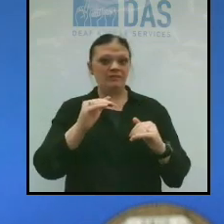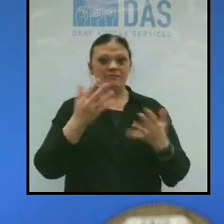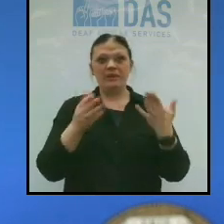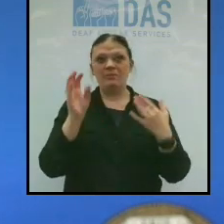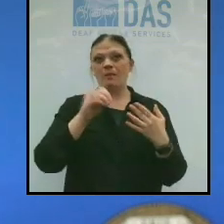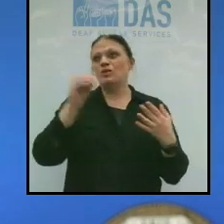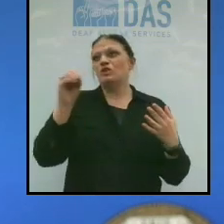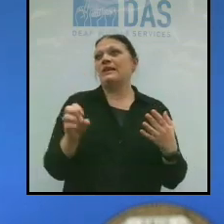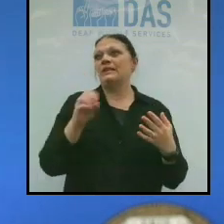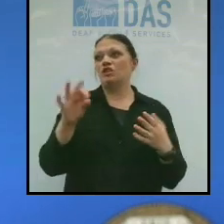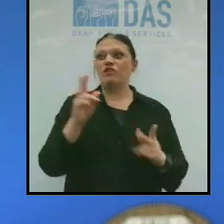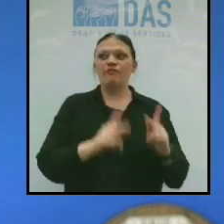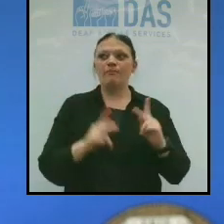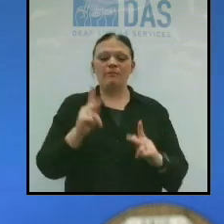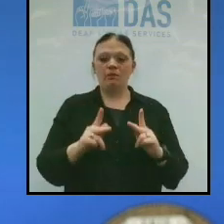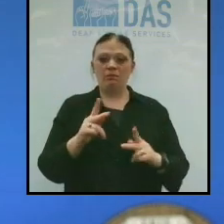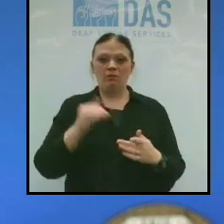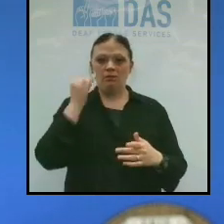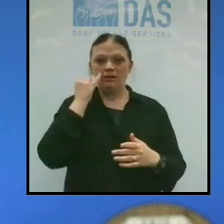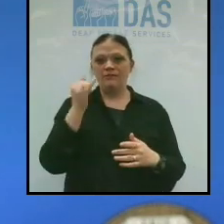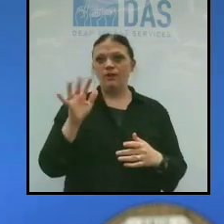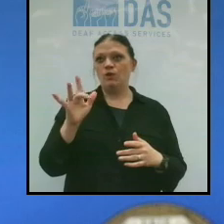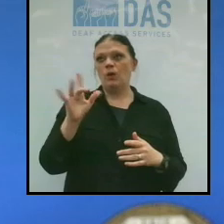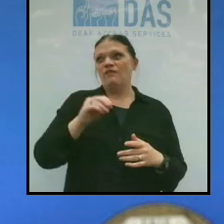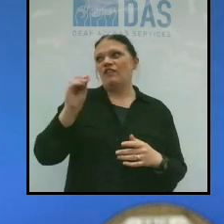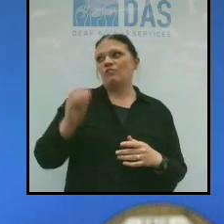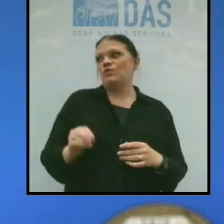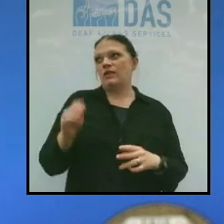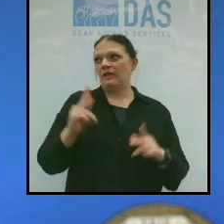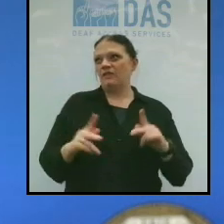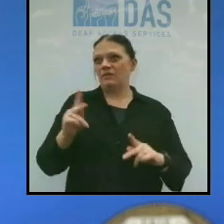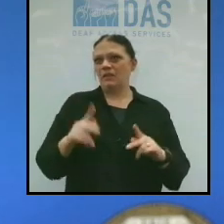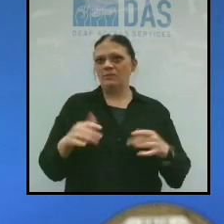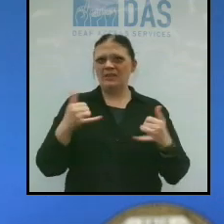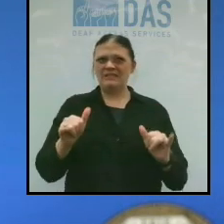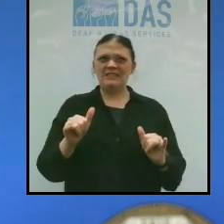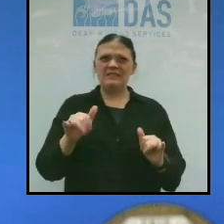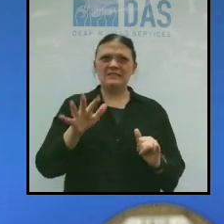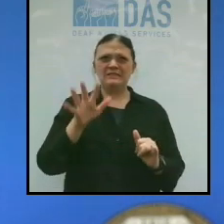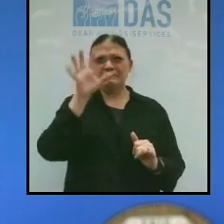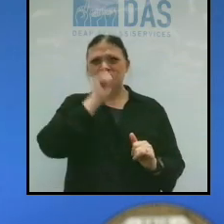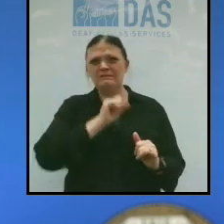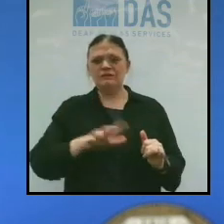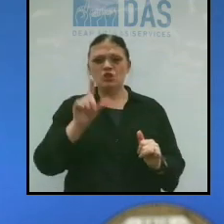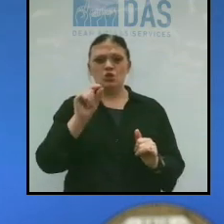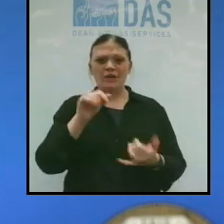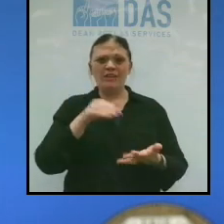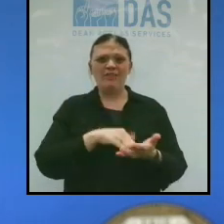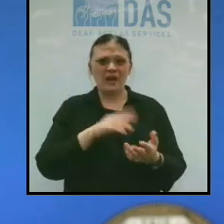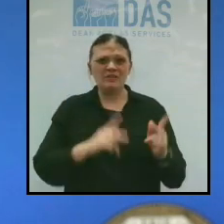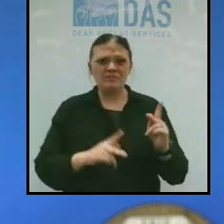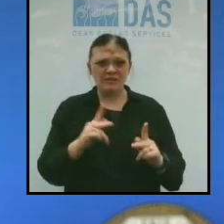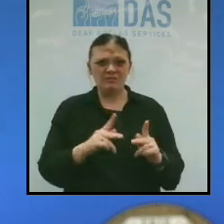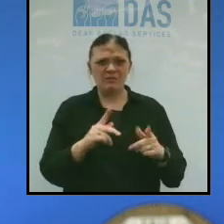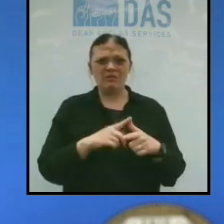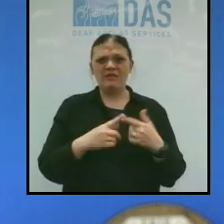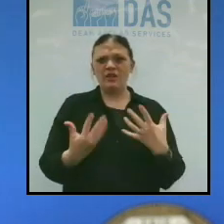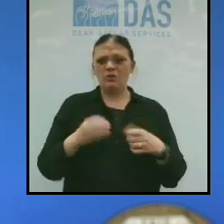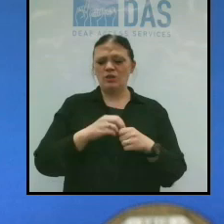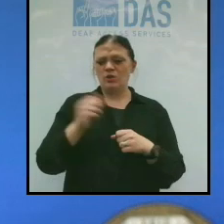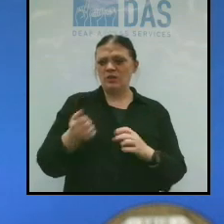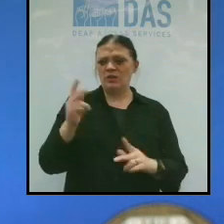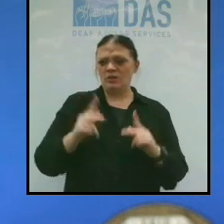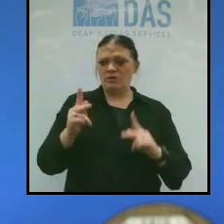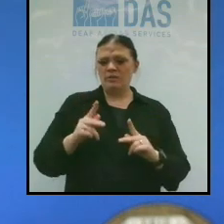of individuals, but even if you did it 25% of the fans, that's still roughly 20,000 people when you include the other folks that need to be